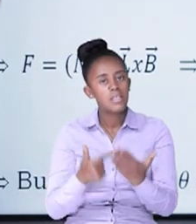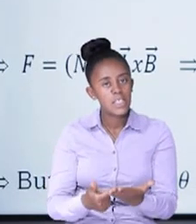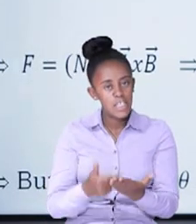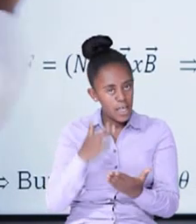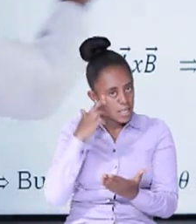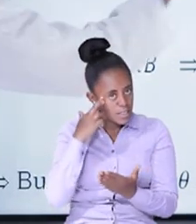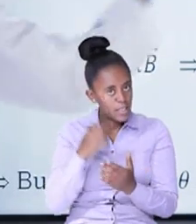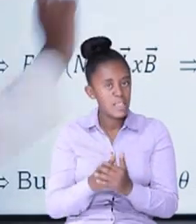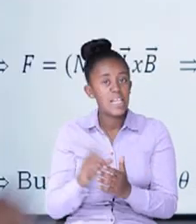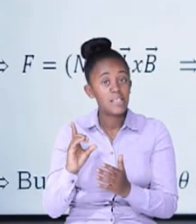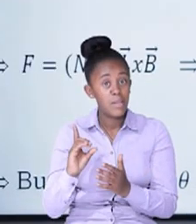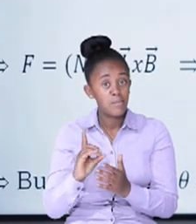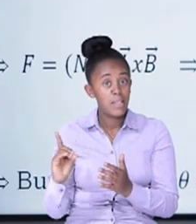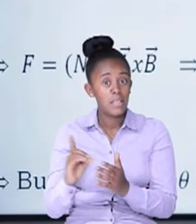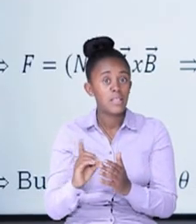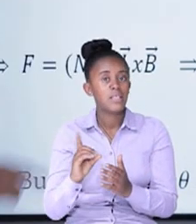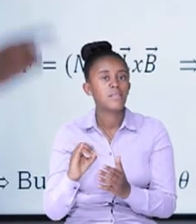case, the displacement